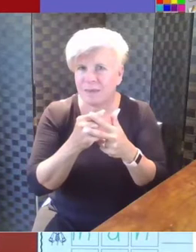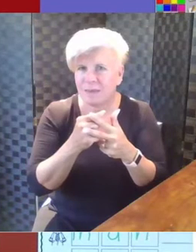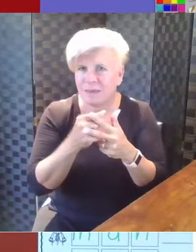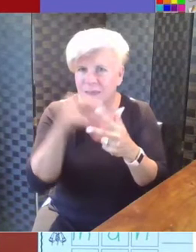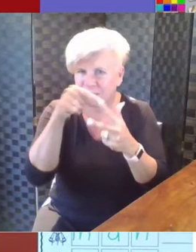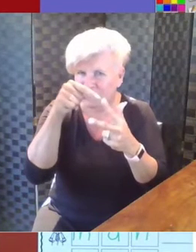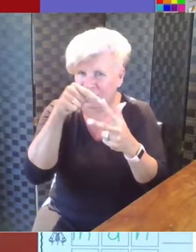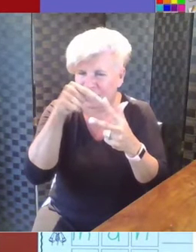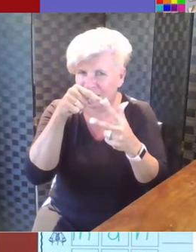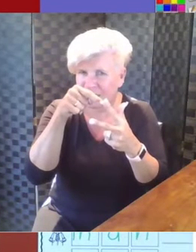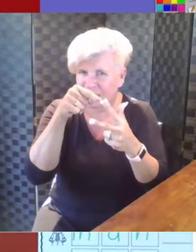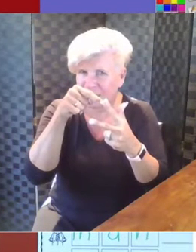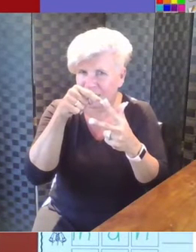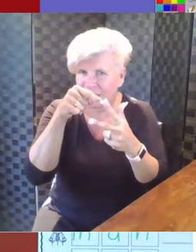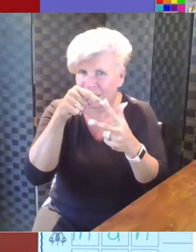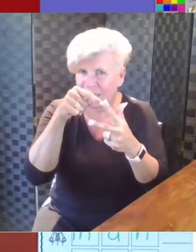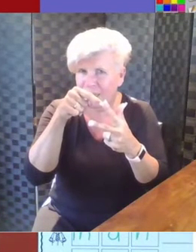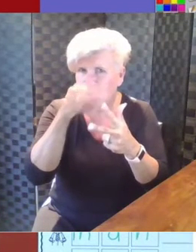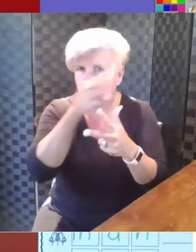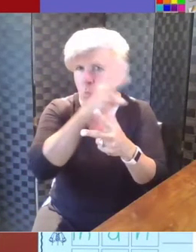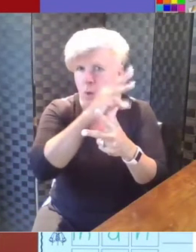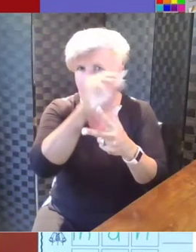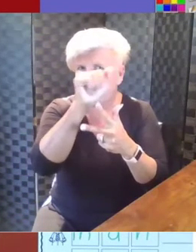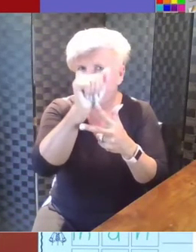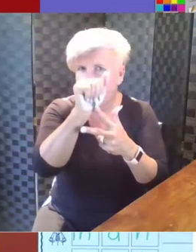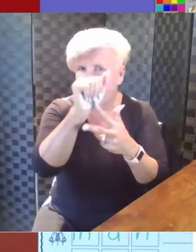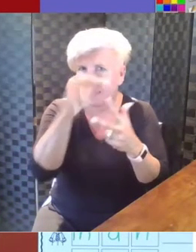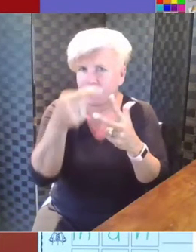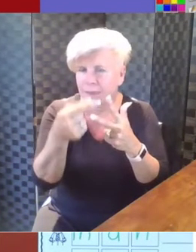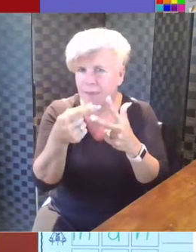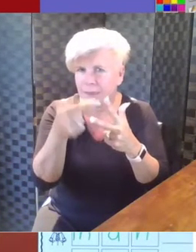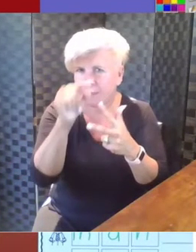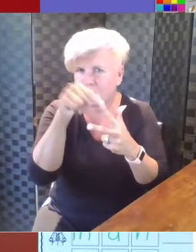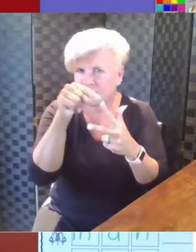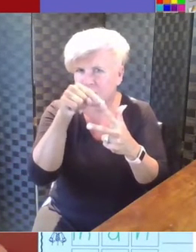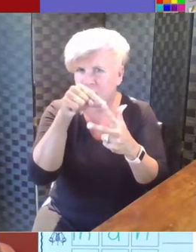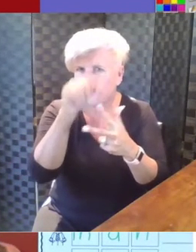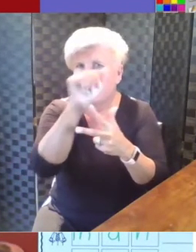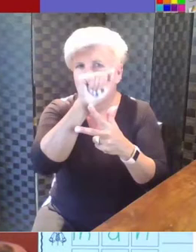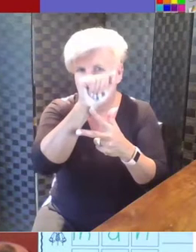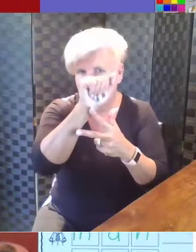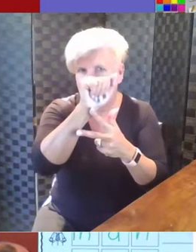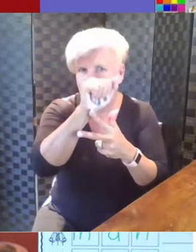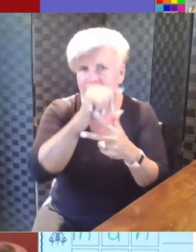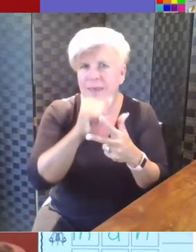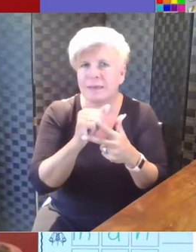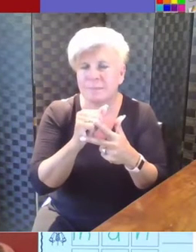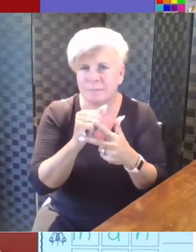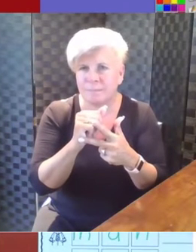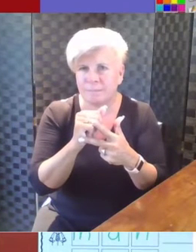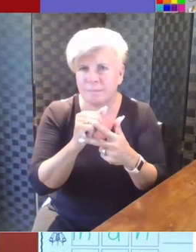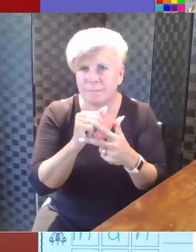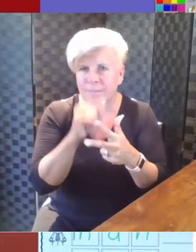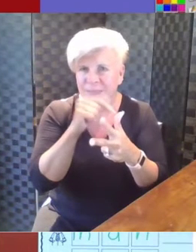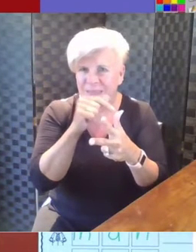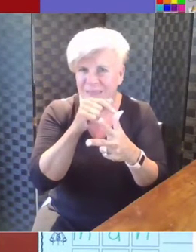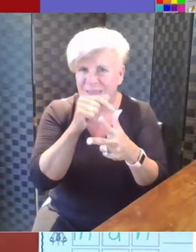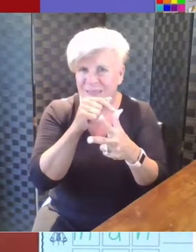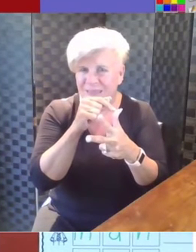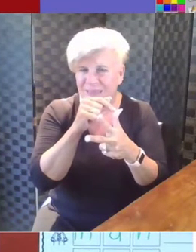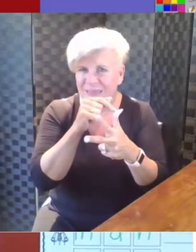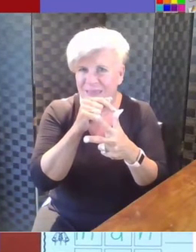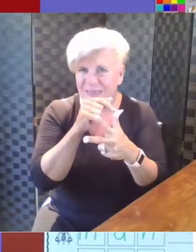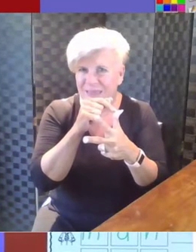What's the middle sound? W. A. G. A is in the middle. And then